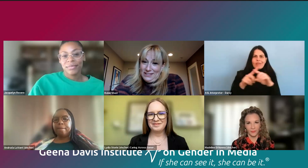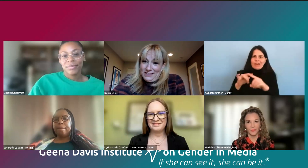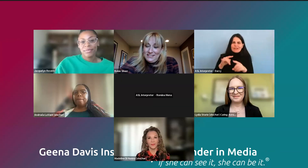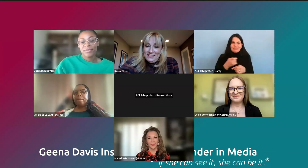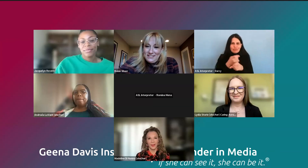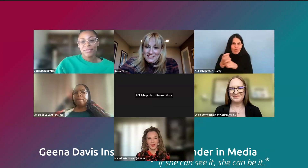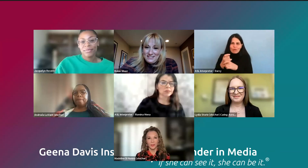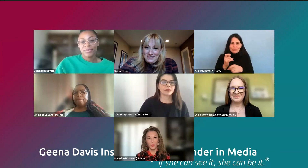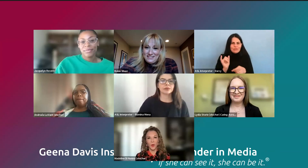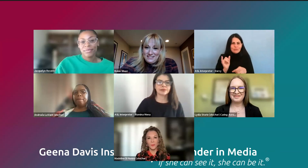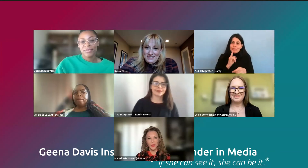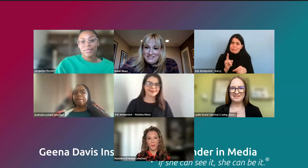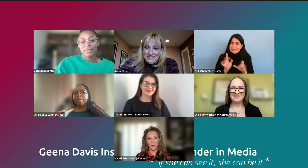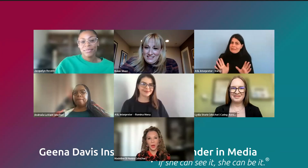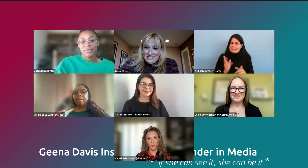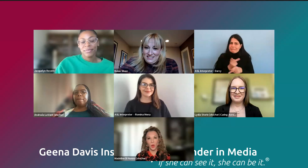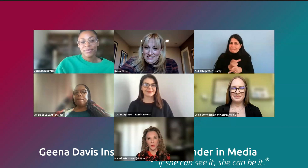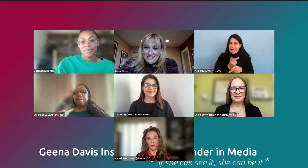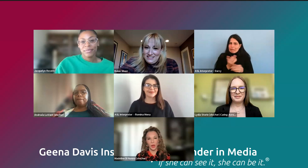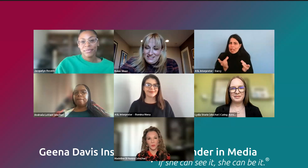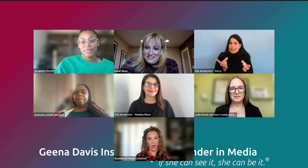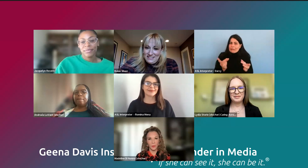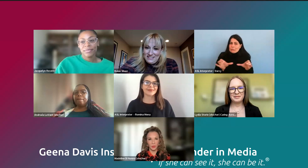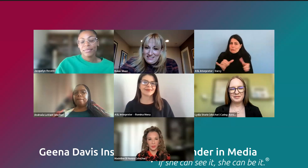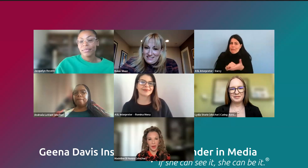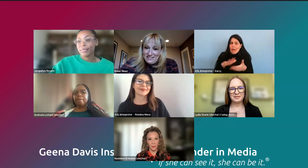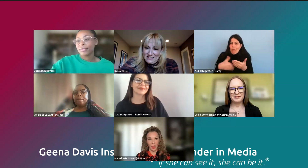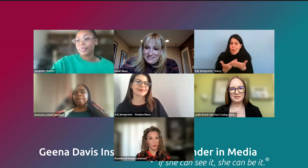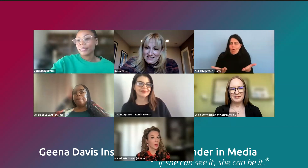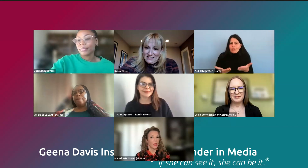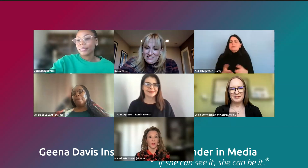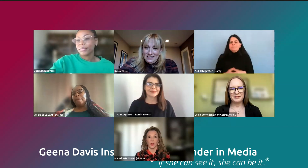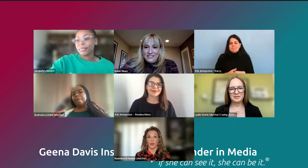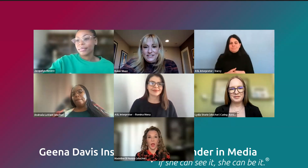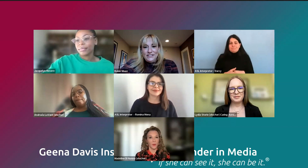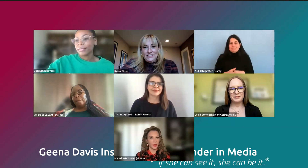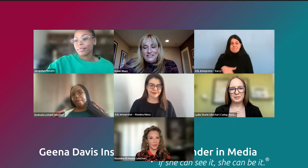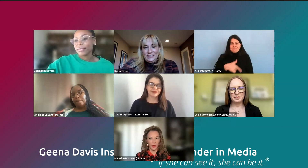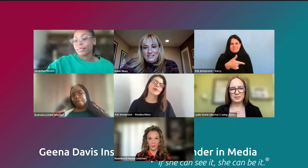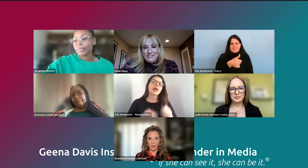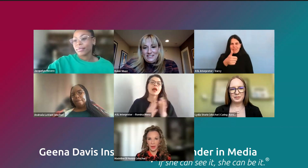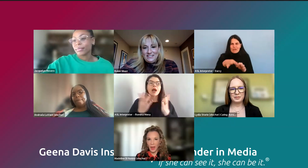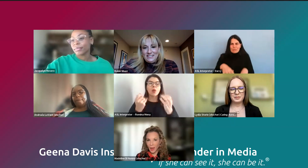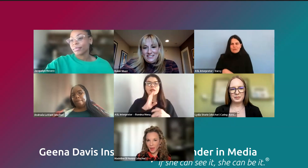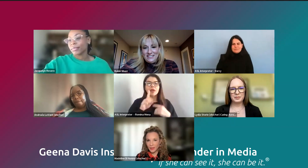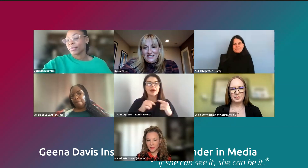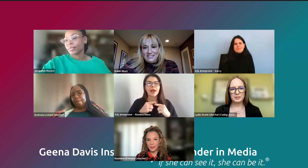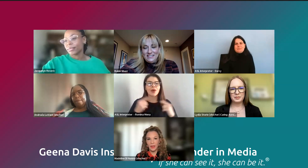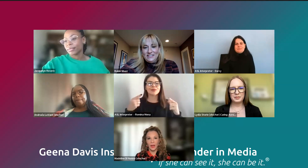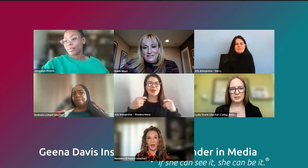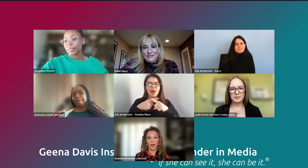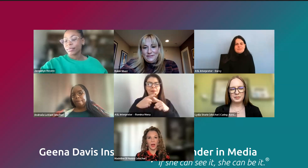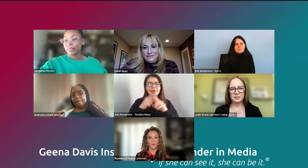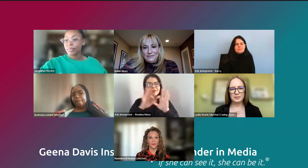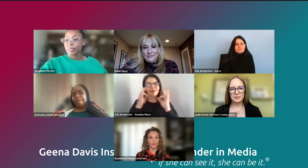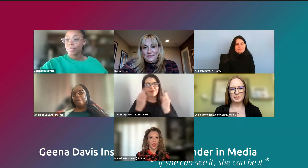thread. So I want to pick up on what Robin was saying about complex family dynamics.